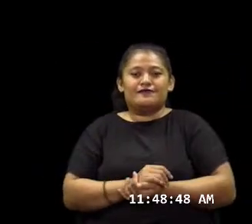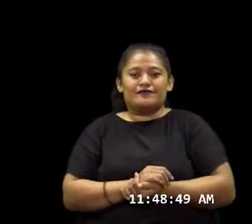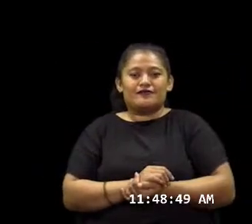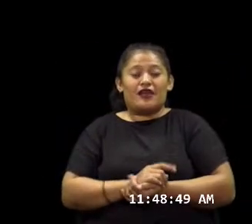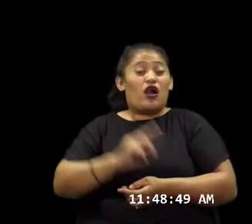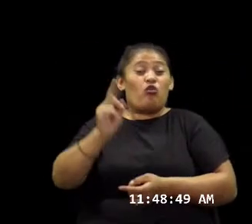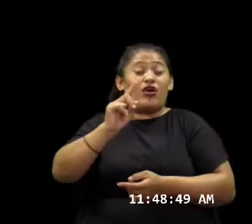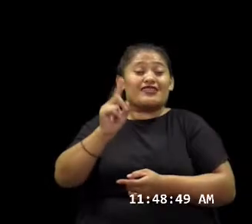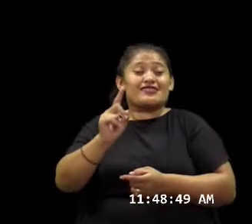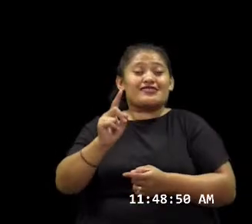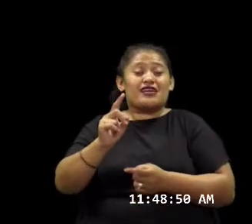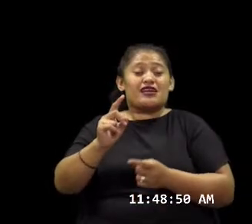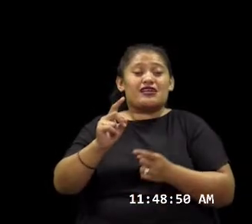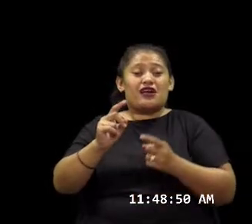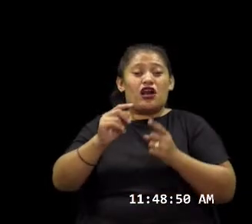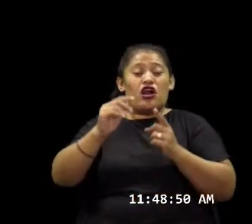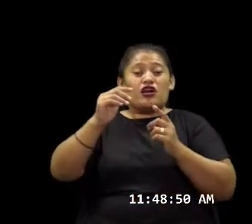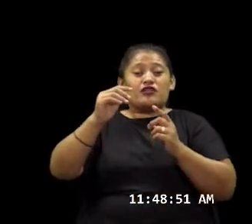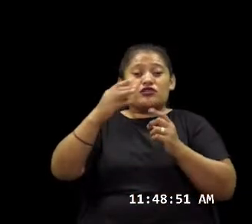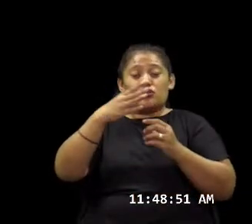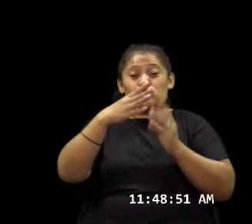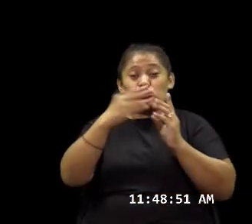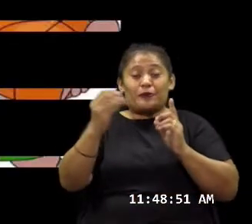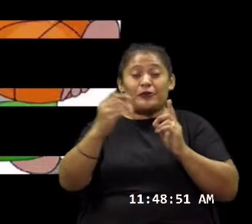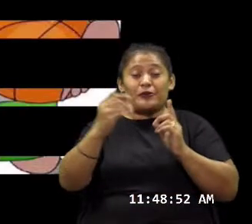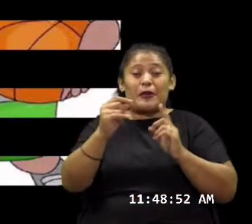What does this topic mean?